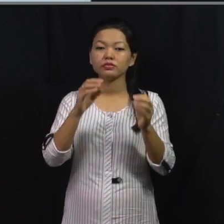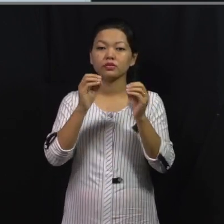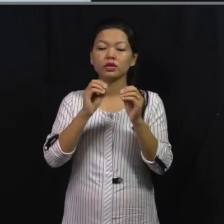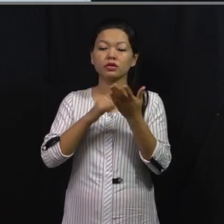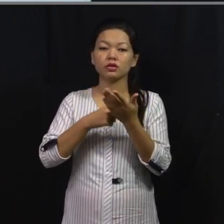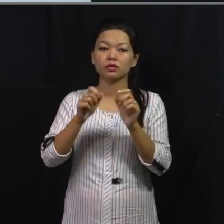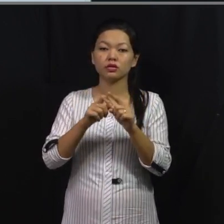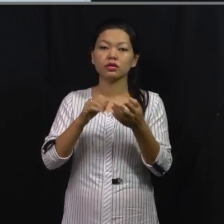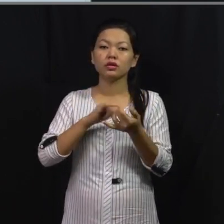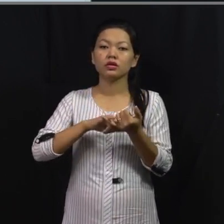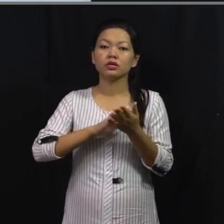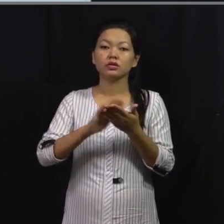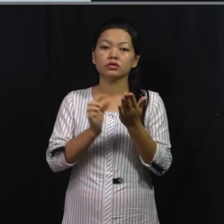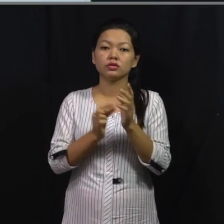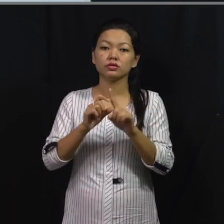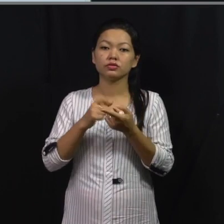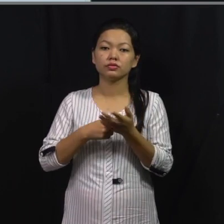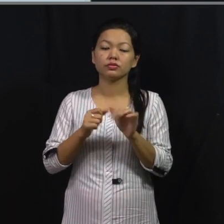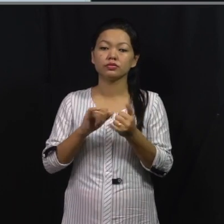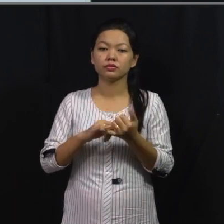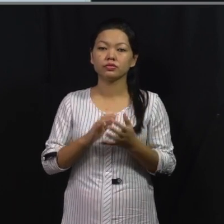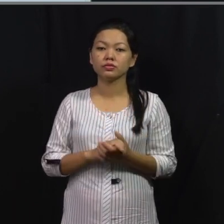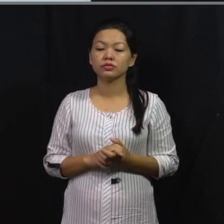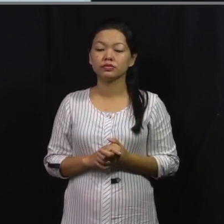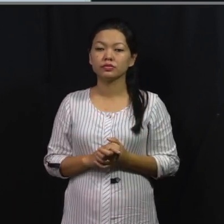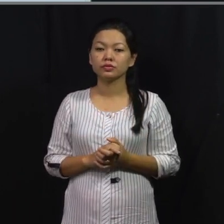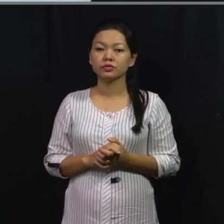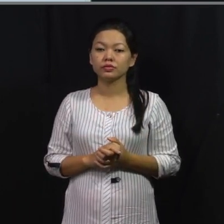the Shudras, okay. Now